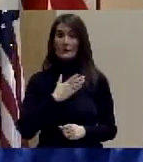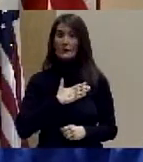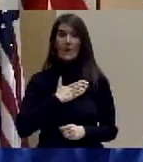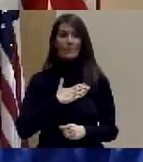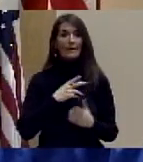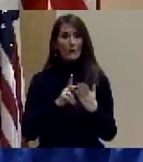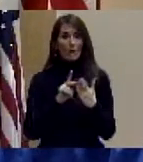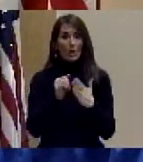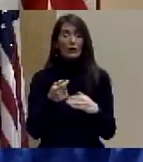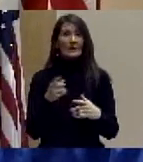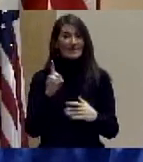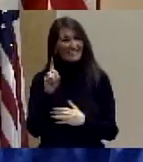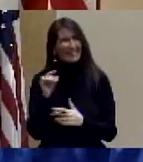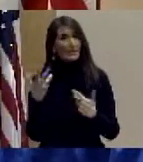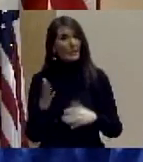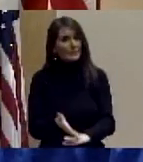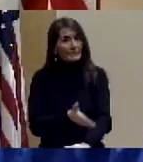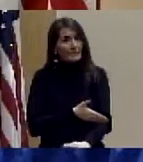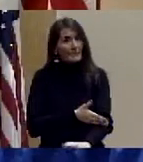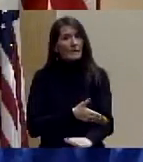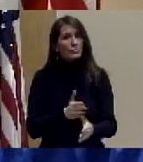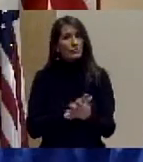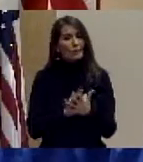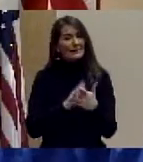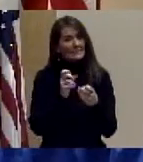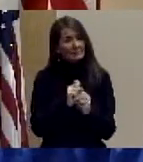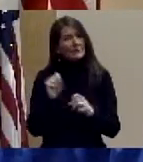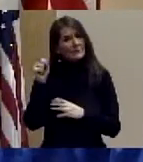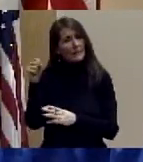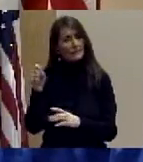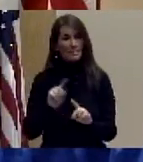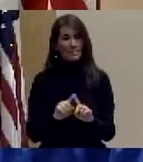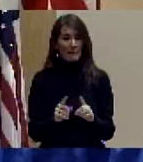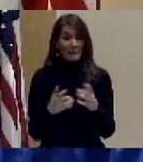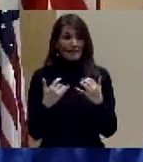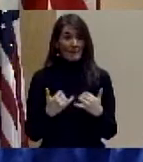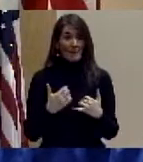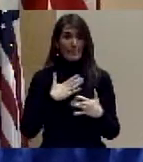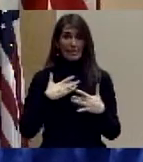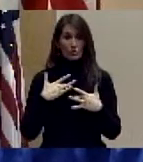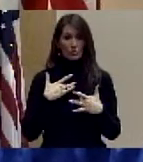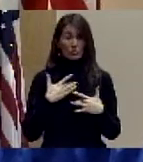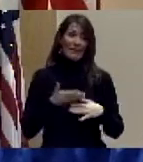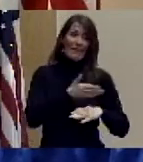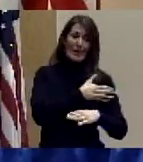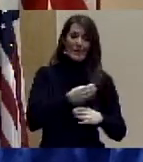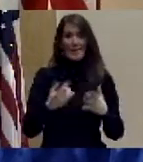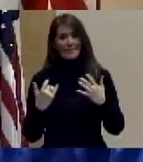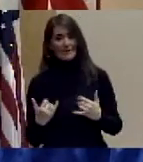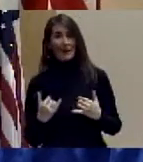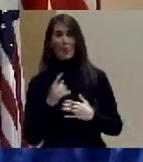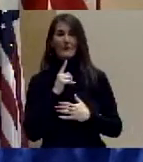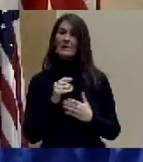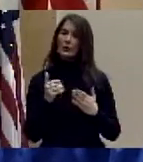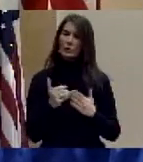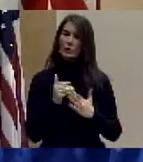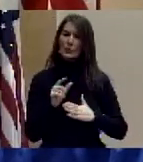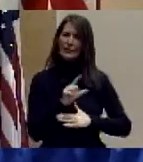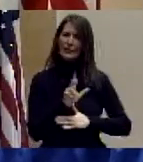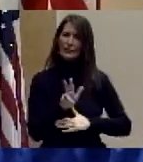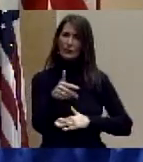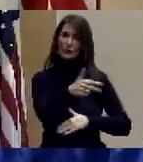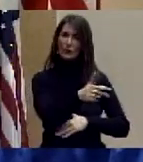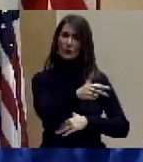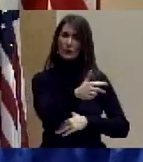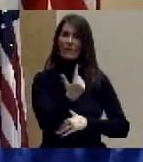project has improved traffic safety in the area, my concern then and now, still, is the new left turn that was added